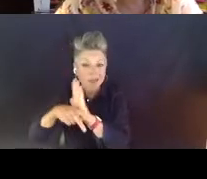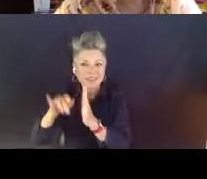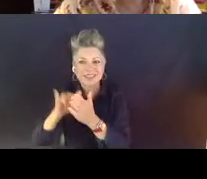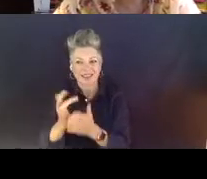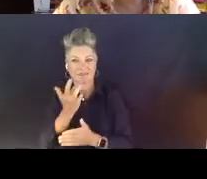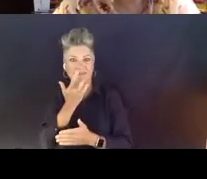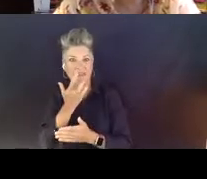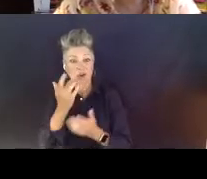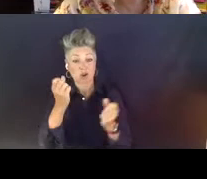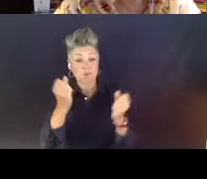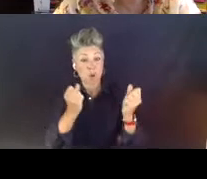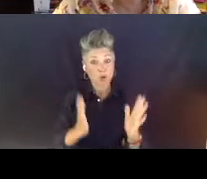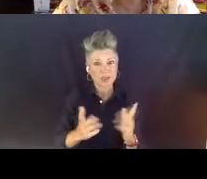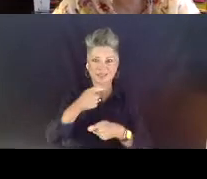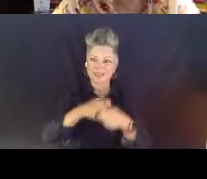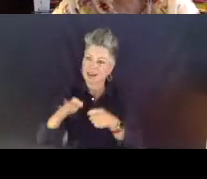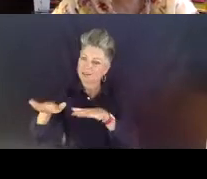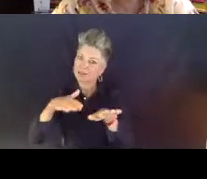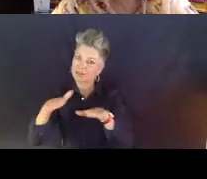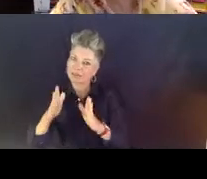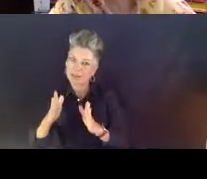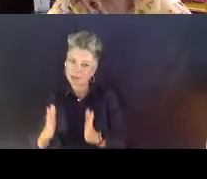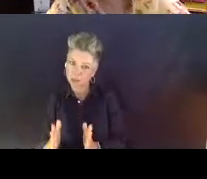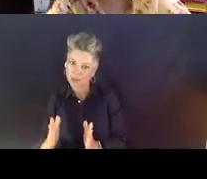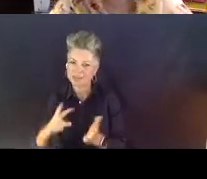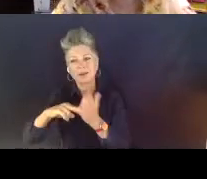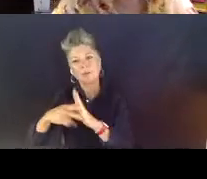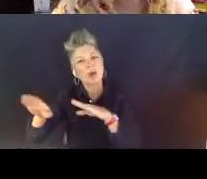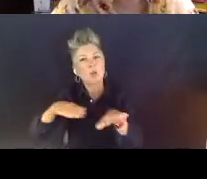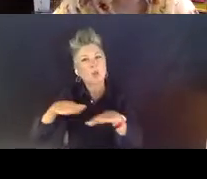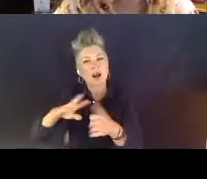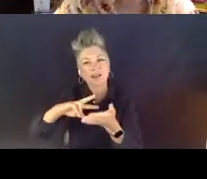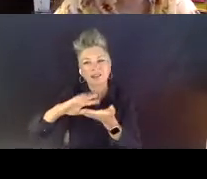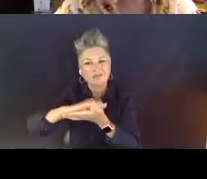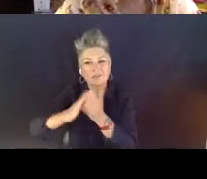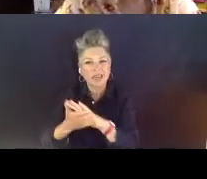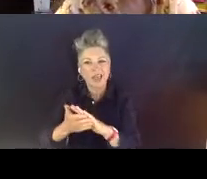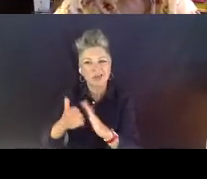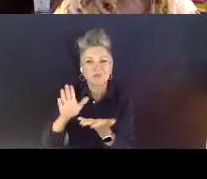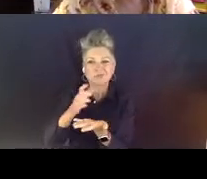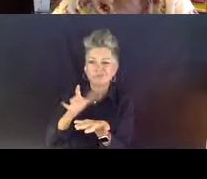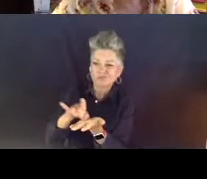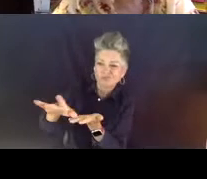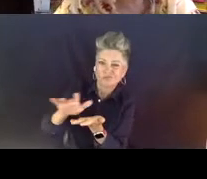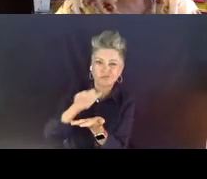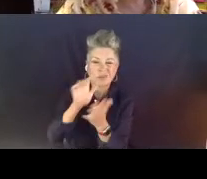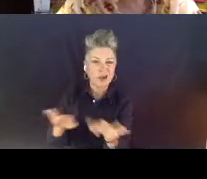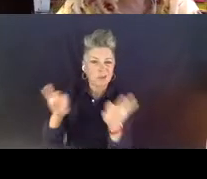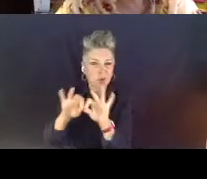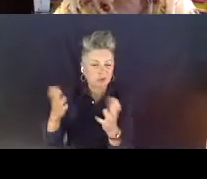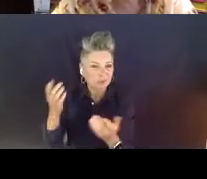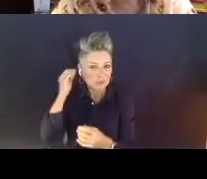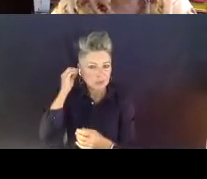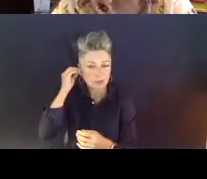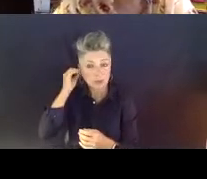pedestrians, inadvertently made walking a less critical dimension of urban living. So in this talk, I